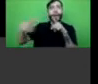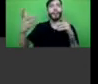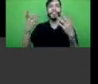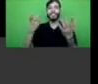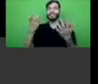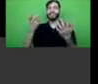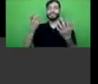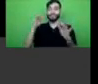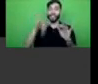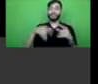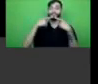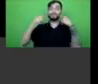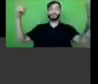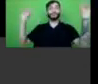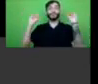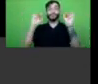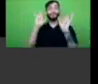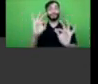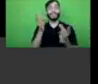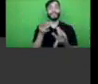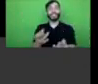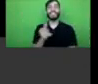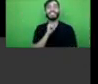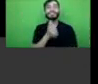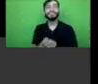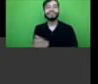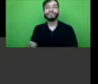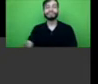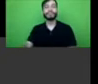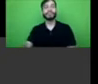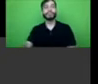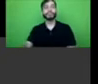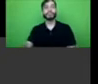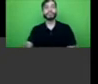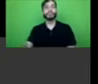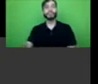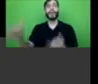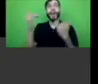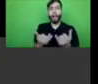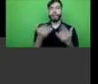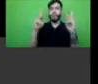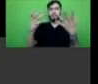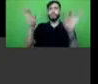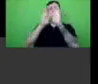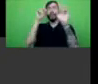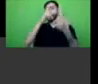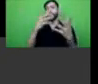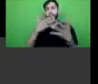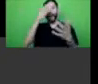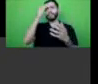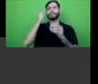People want to make sure that Brianna's story is told because so often Black